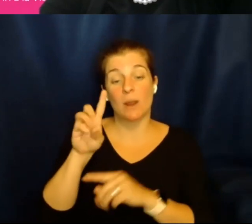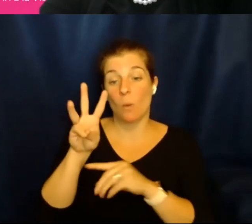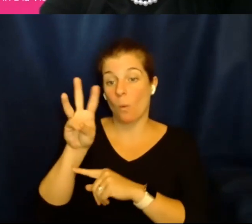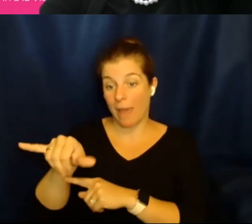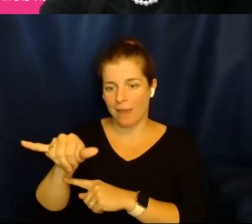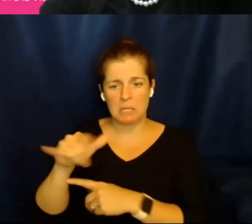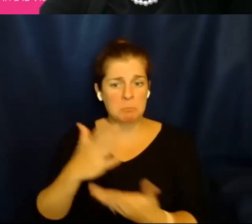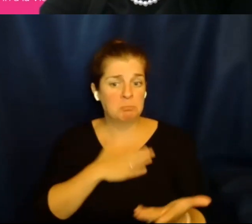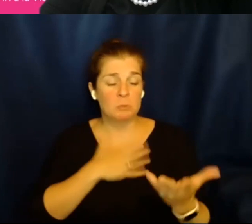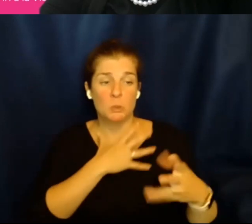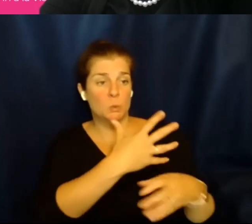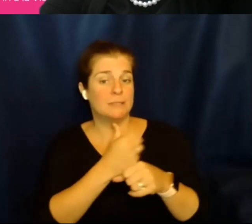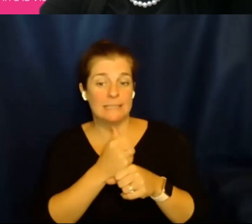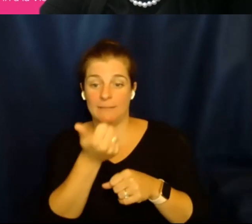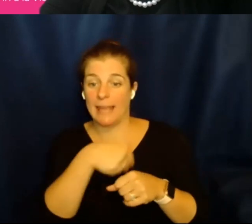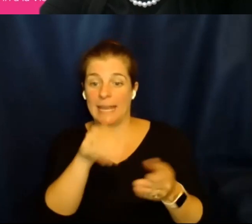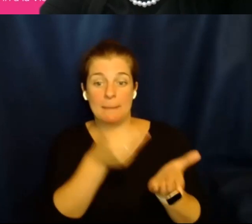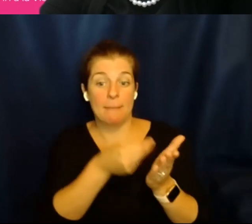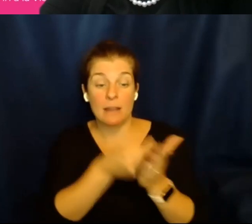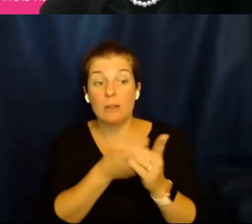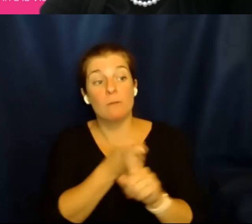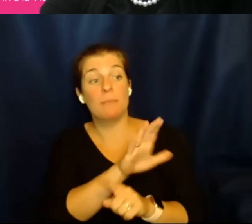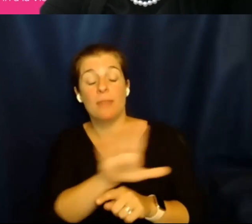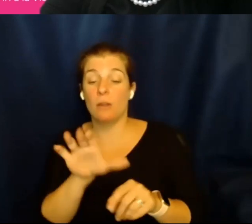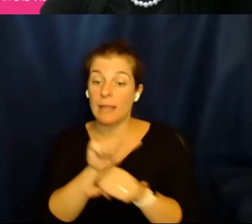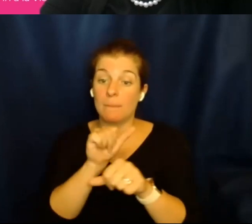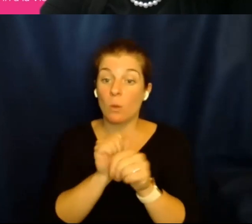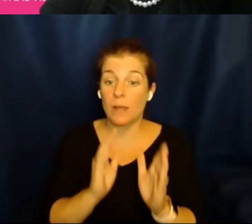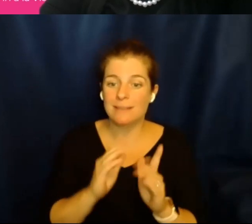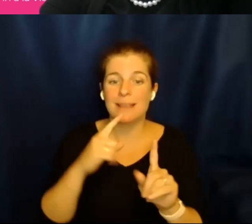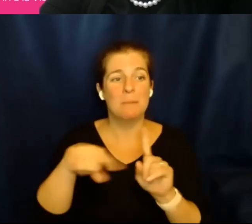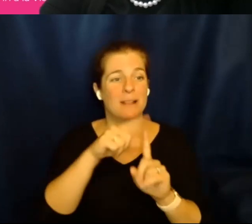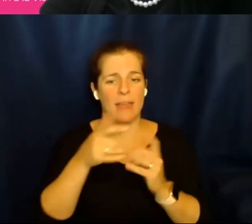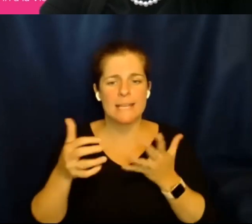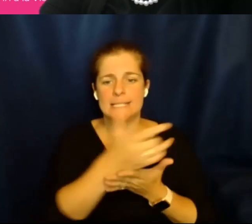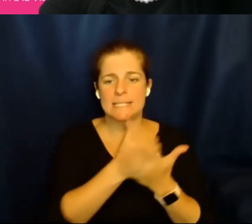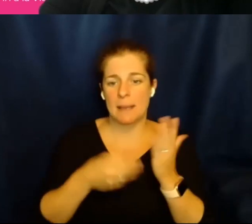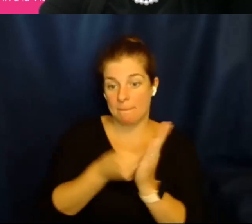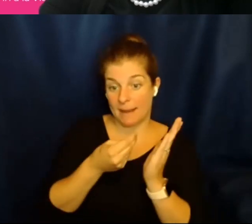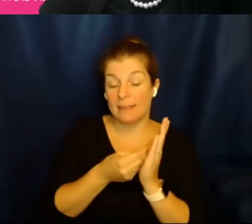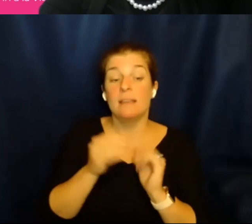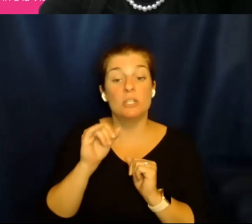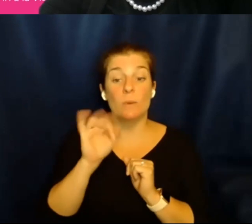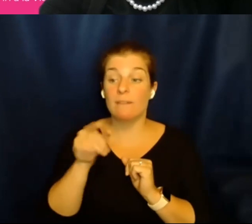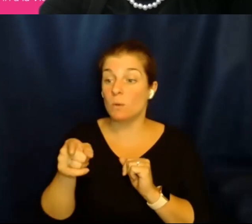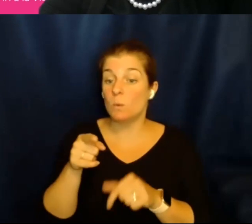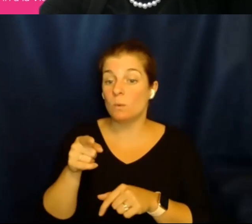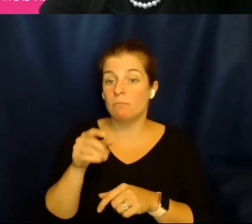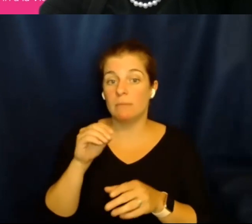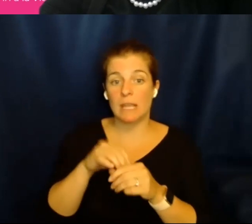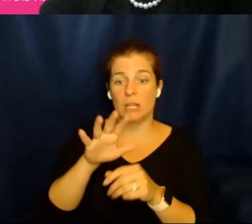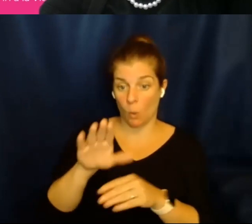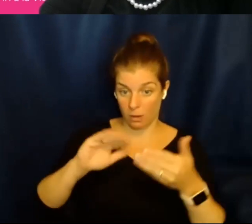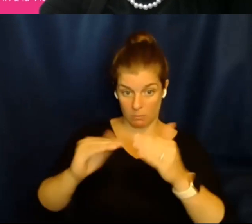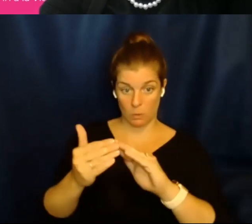from their employees and they always get funds together. If you have a united way in your community.